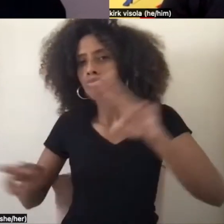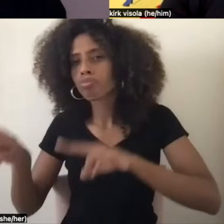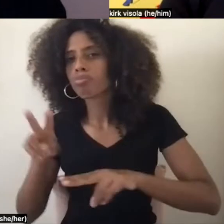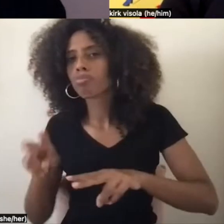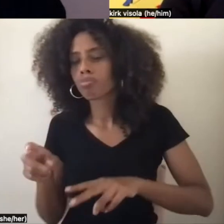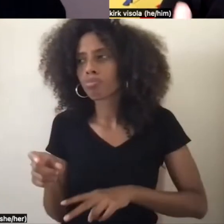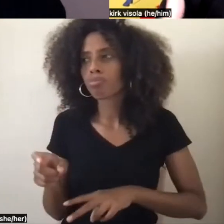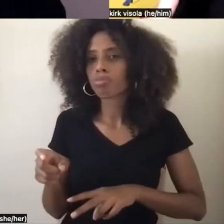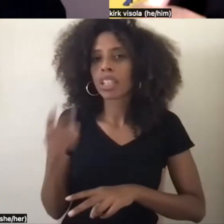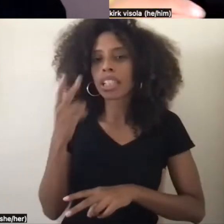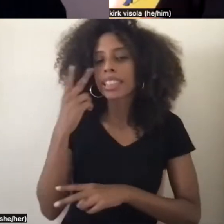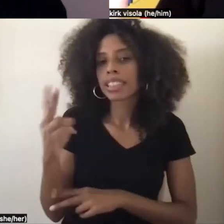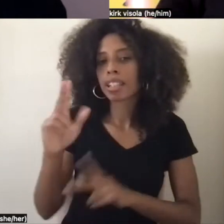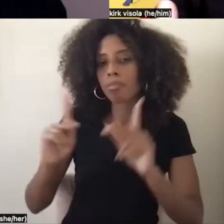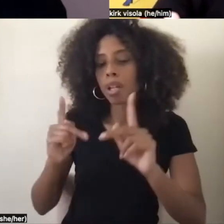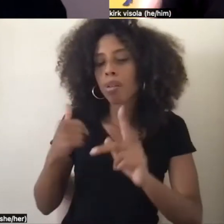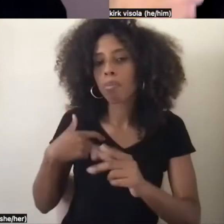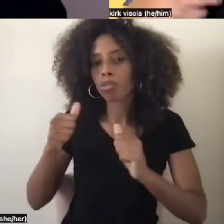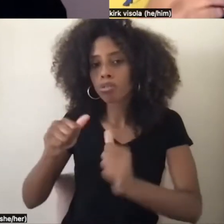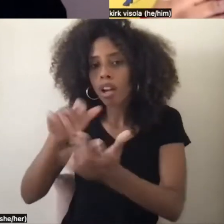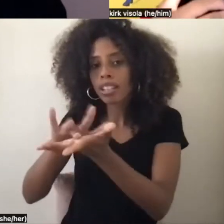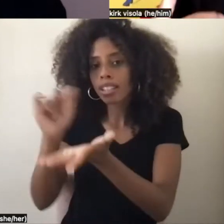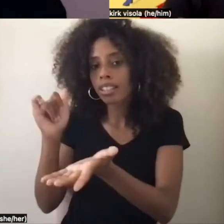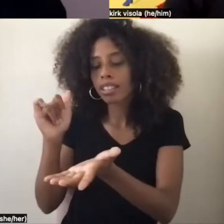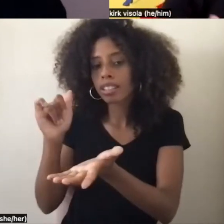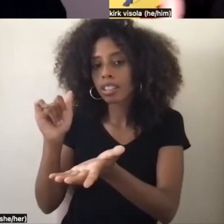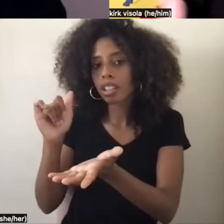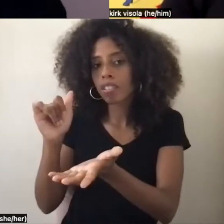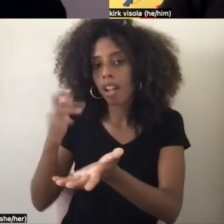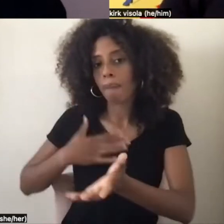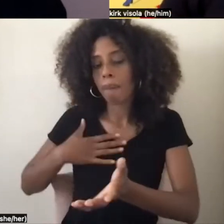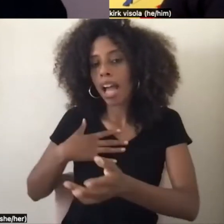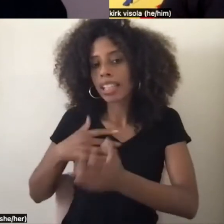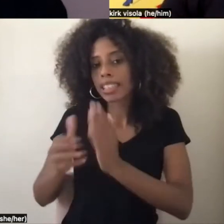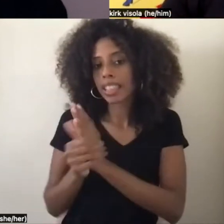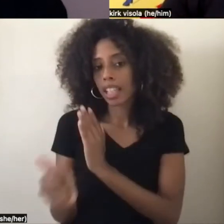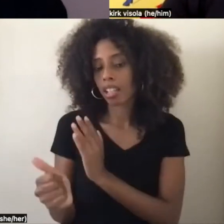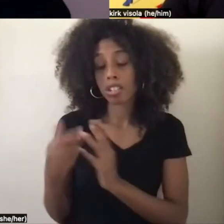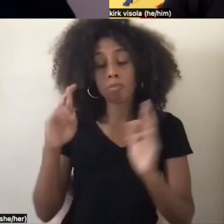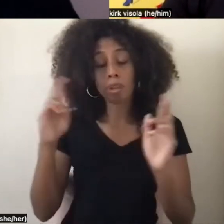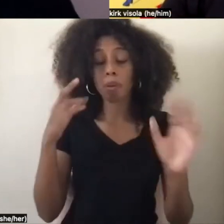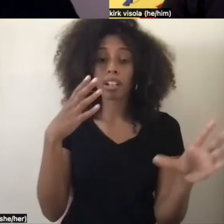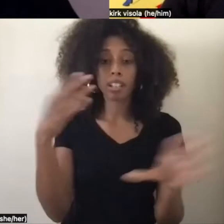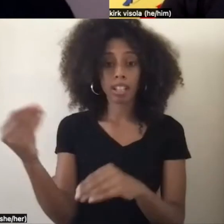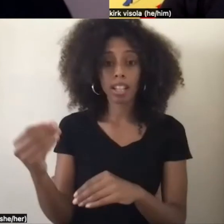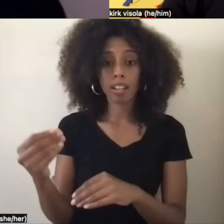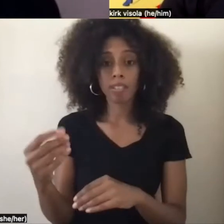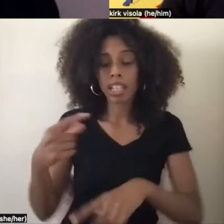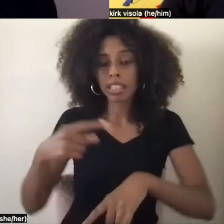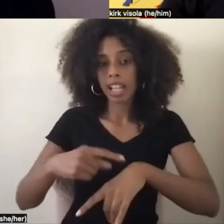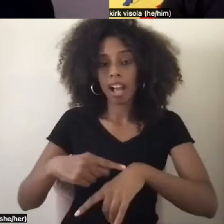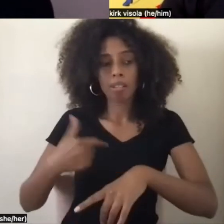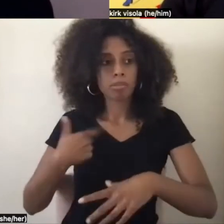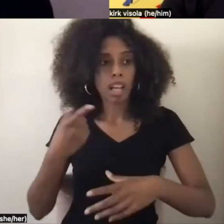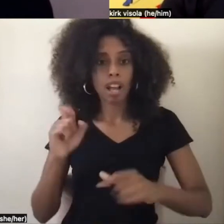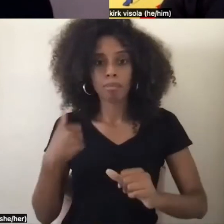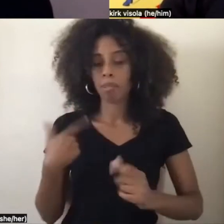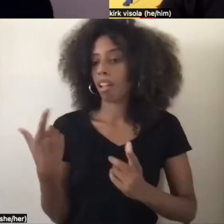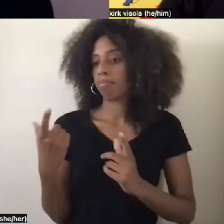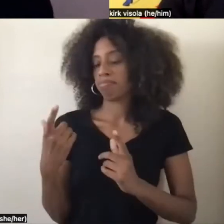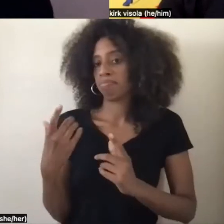skills and be ready to just walk away. I mean, there's been times where I've walked away from pretty good